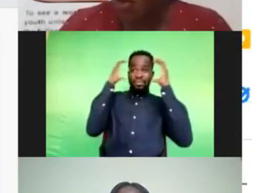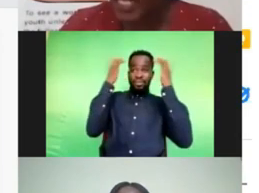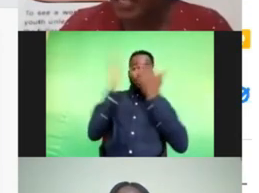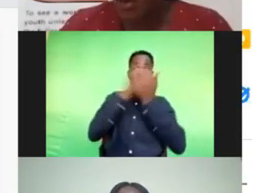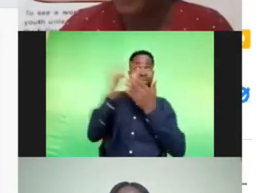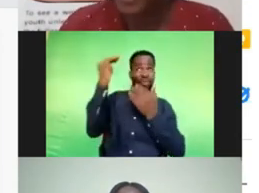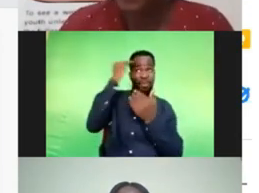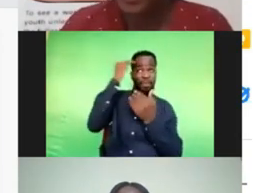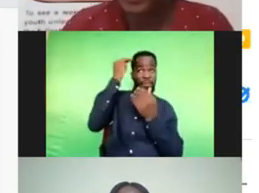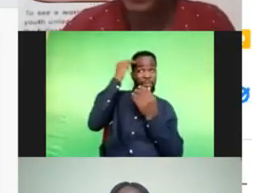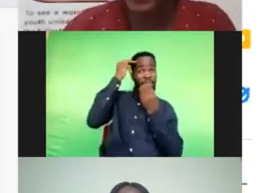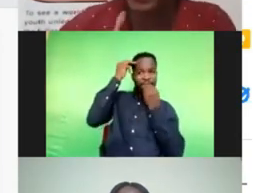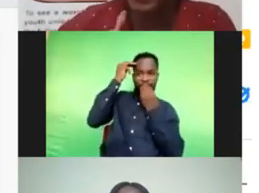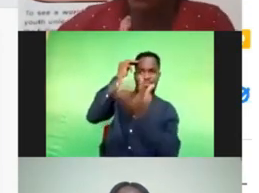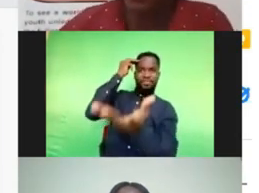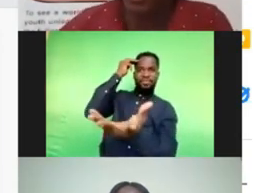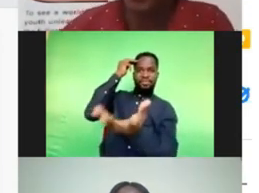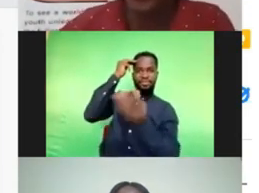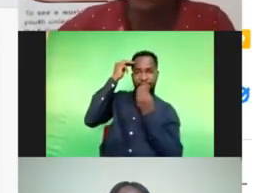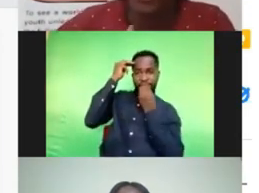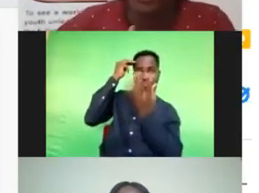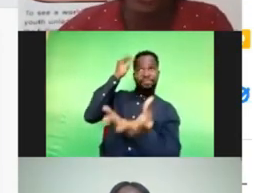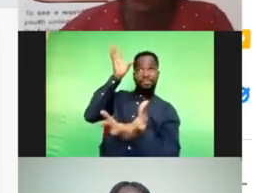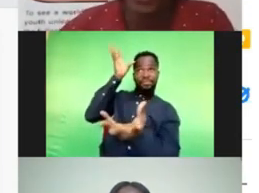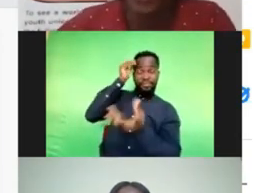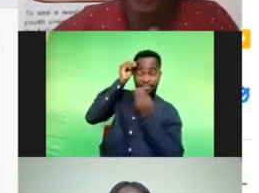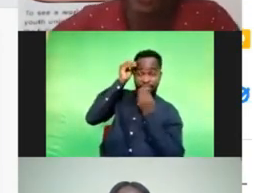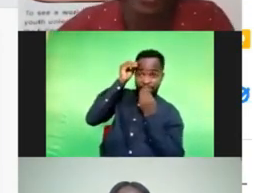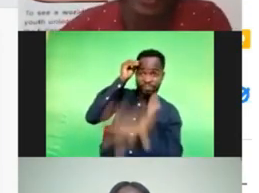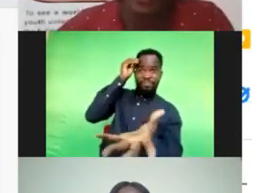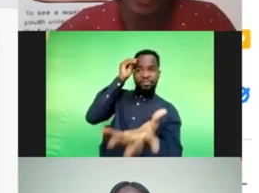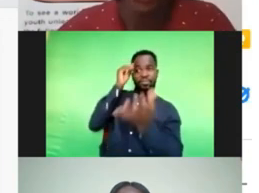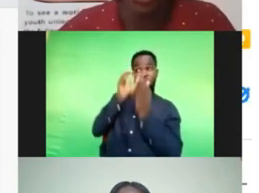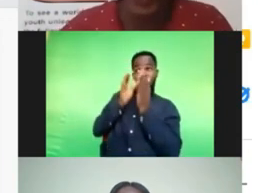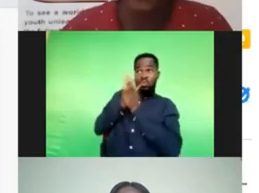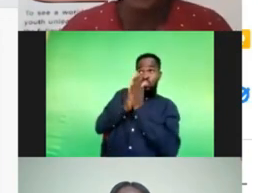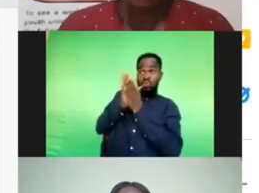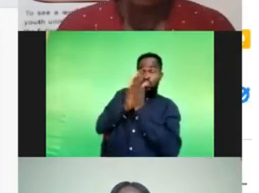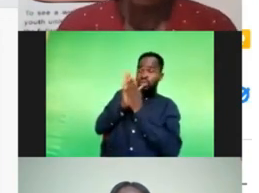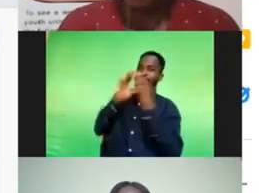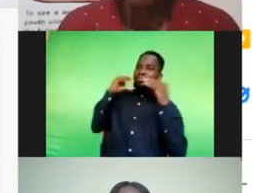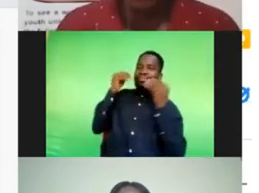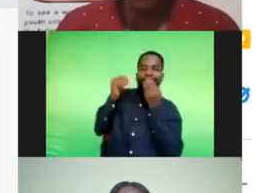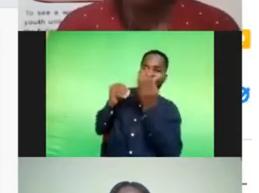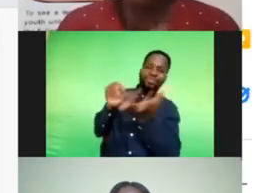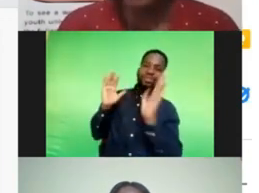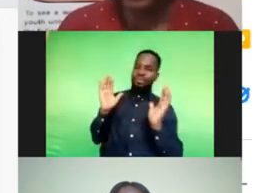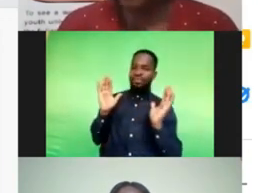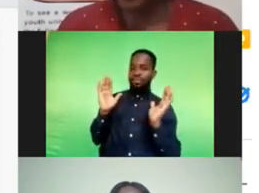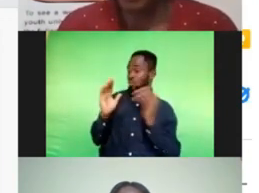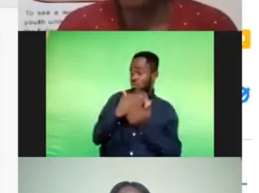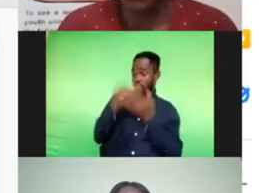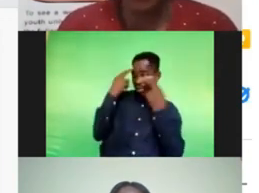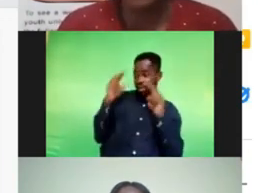at the moment of something that has been of interest to them in the recent time. You can find